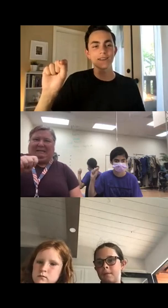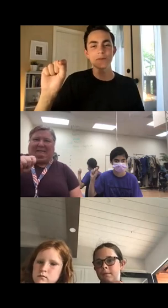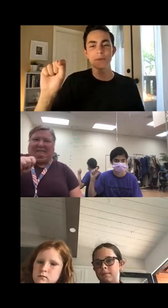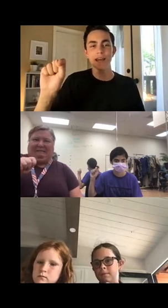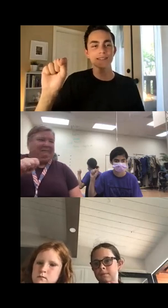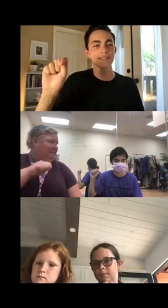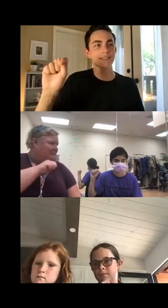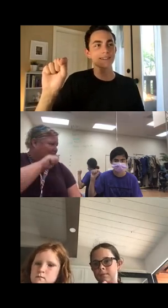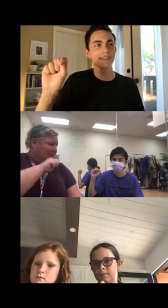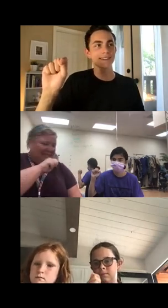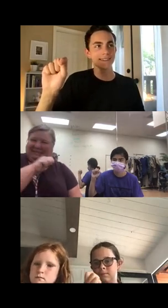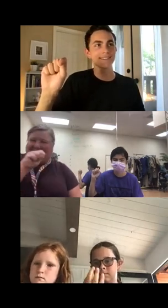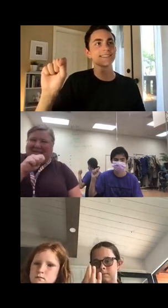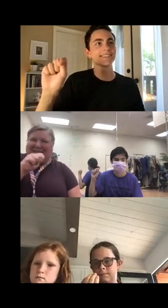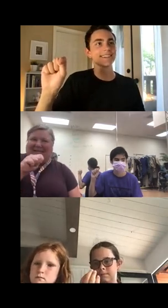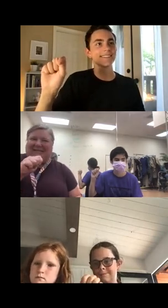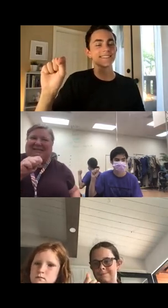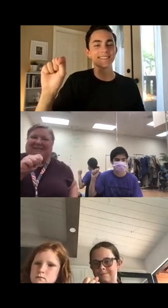O, T. Pat.